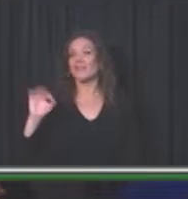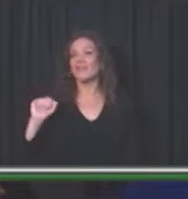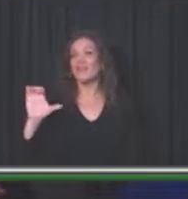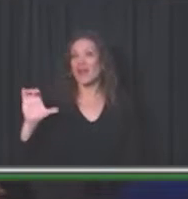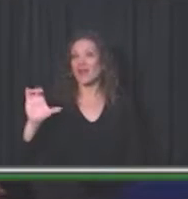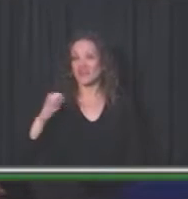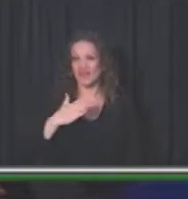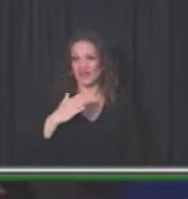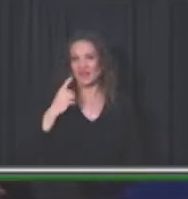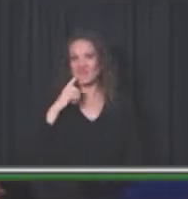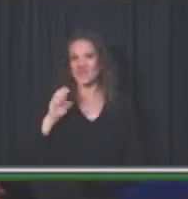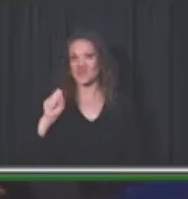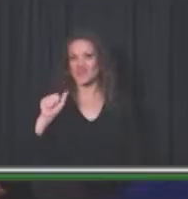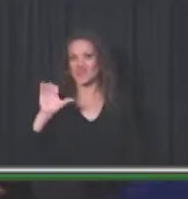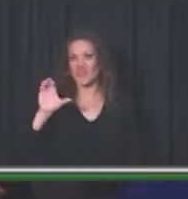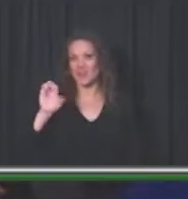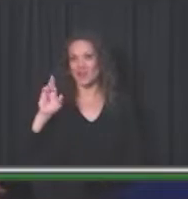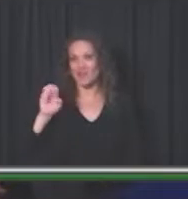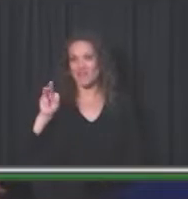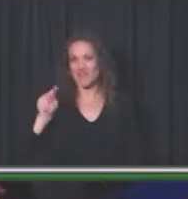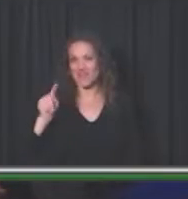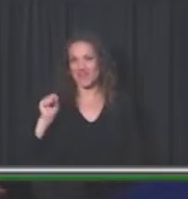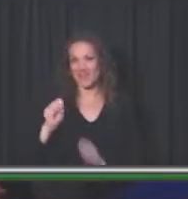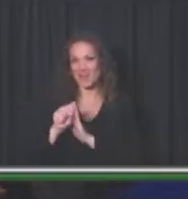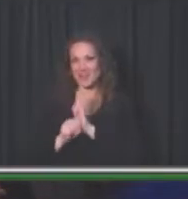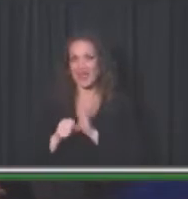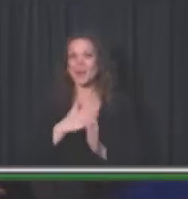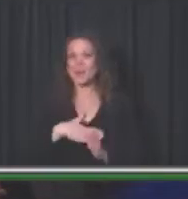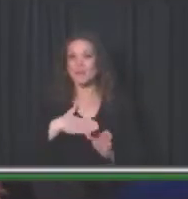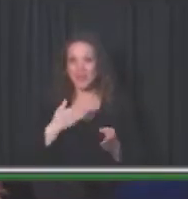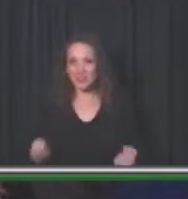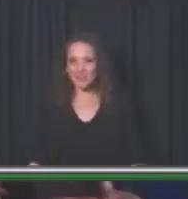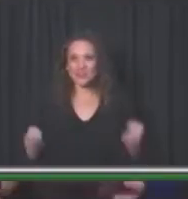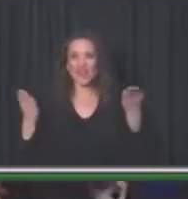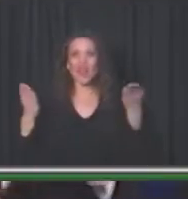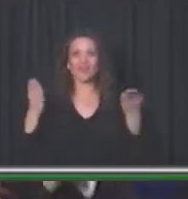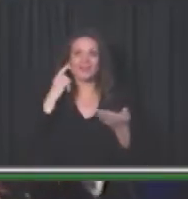State please rise, be acknowledged, and be thanked?